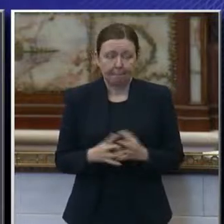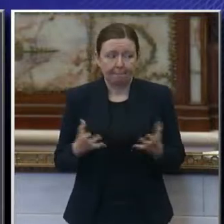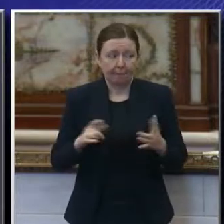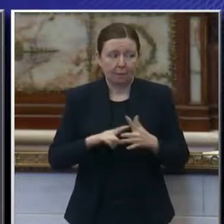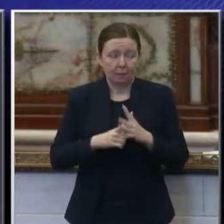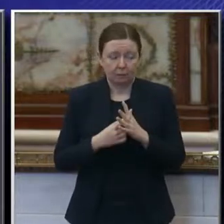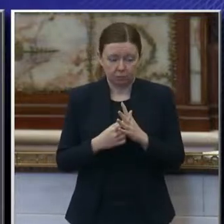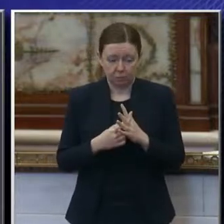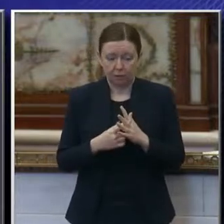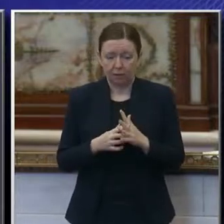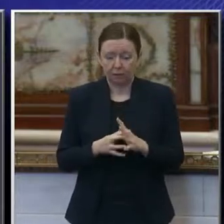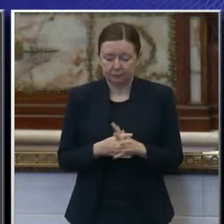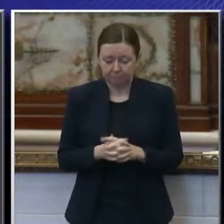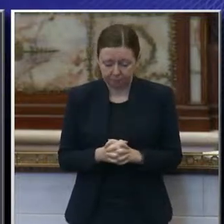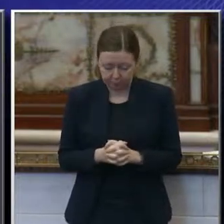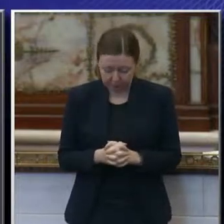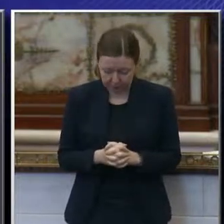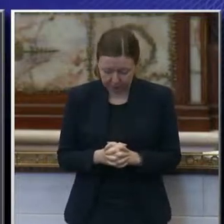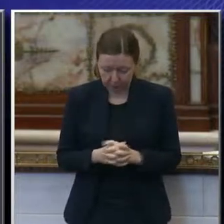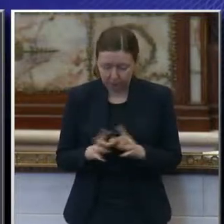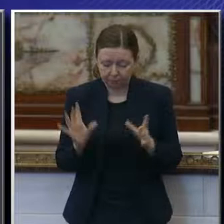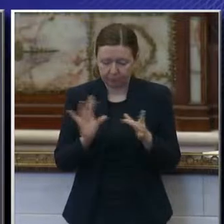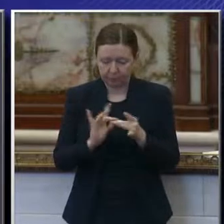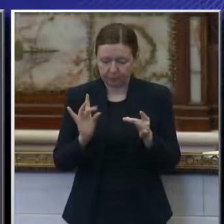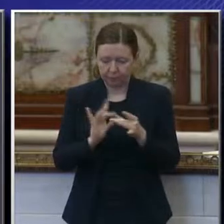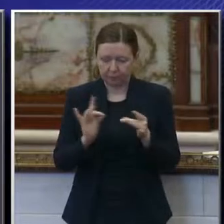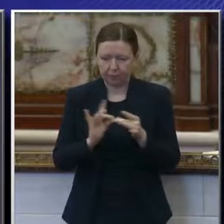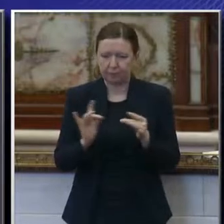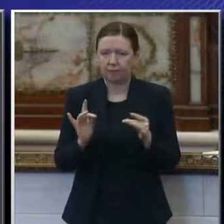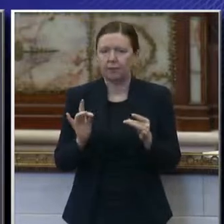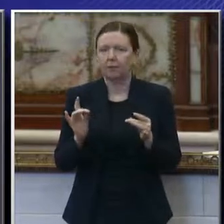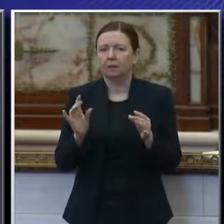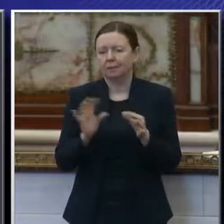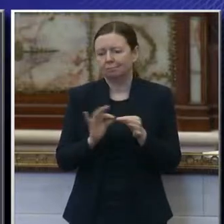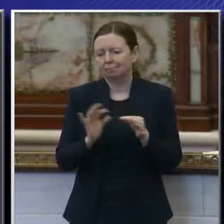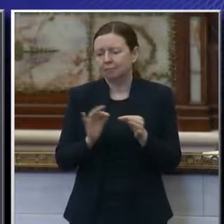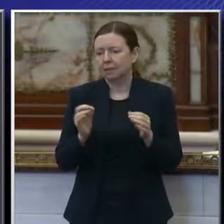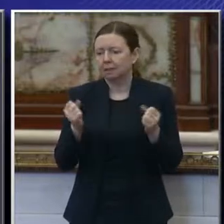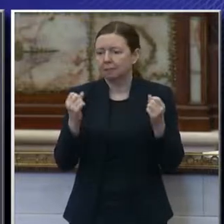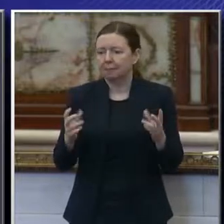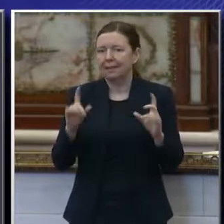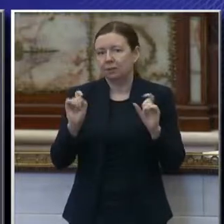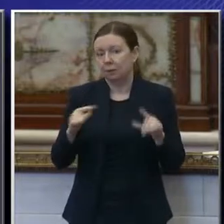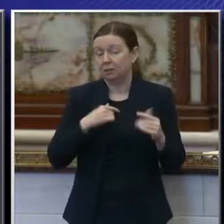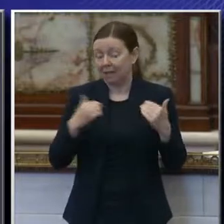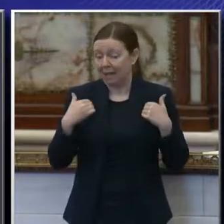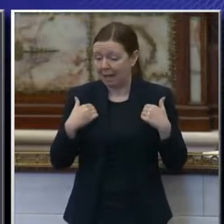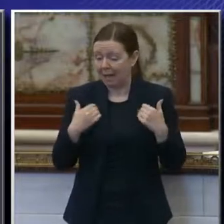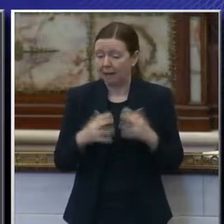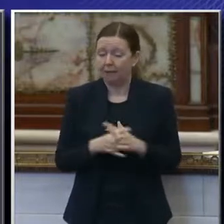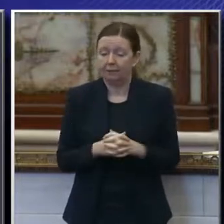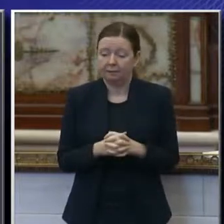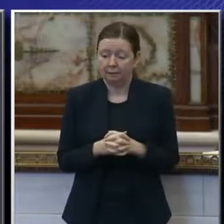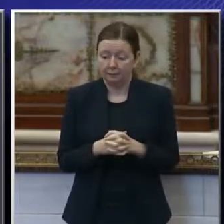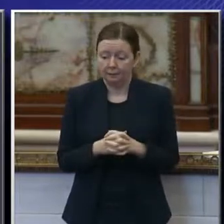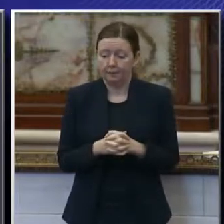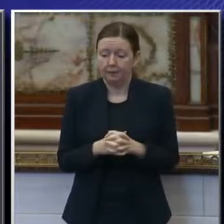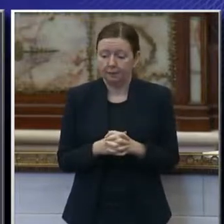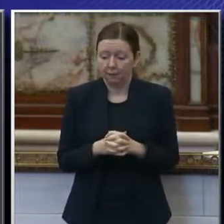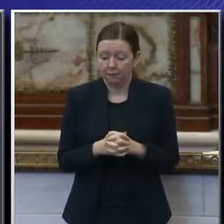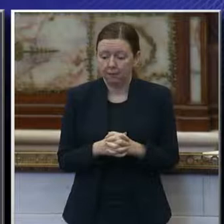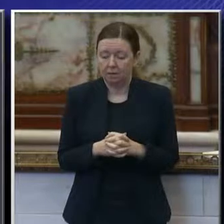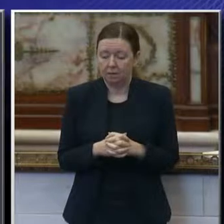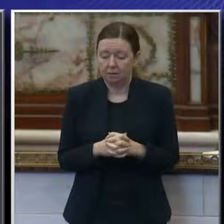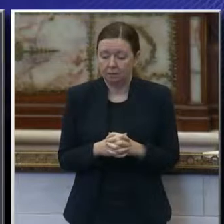by mentioning, you know, some of the questions that I have here today is, do